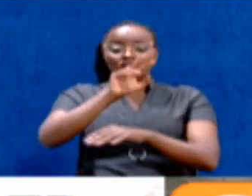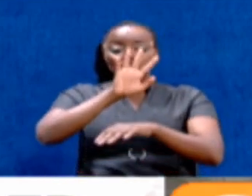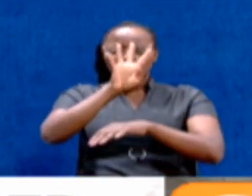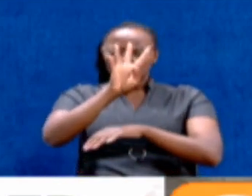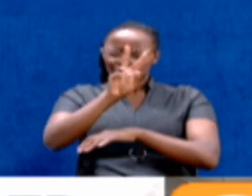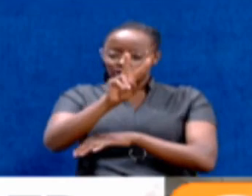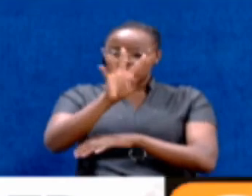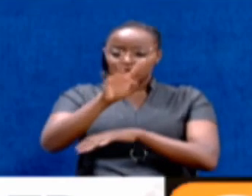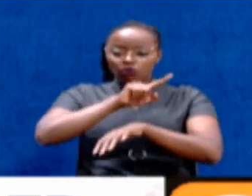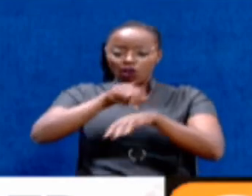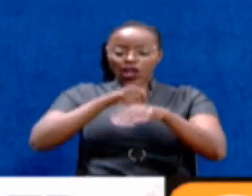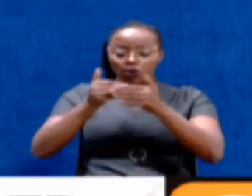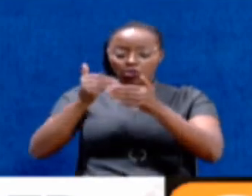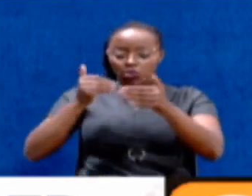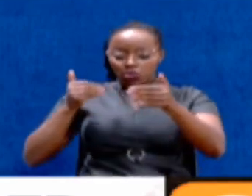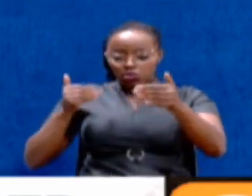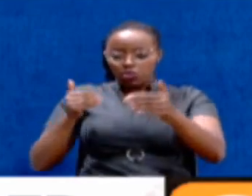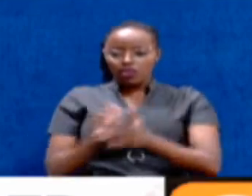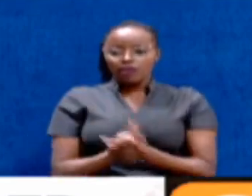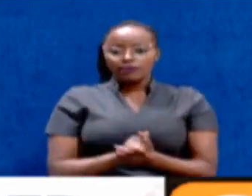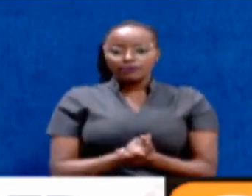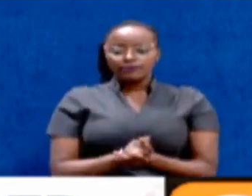hours.